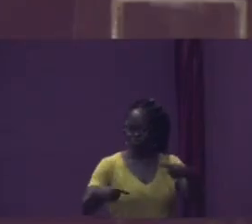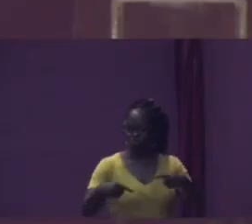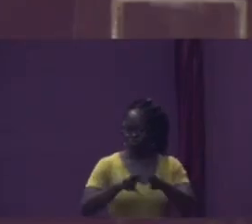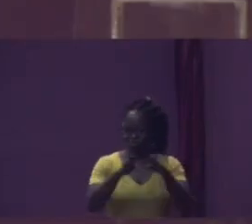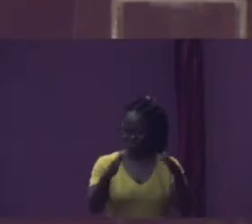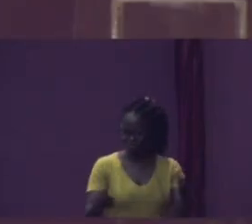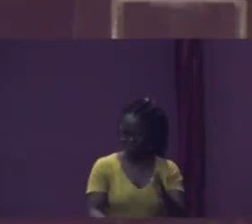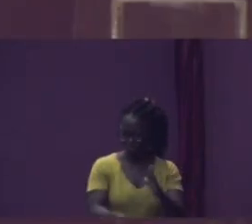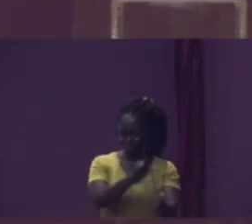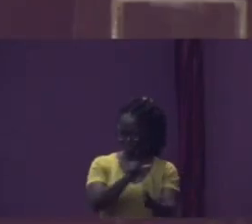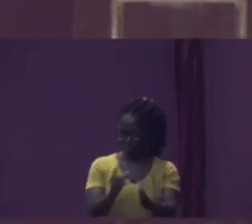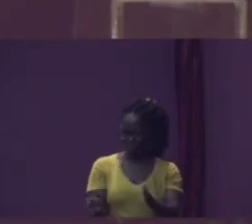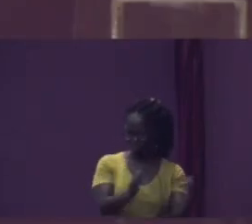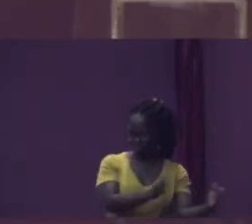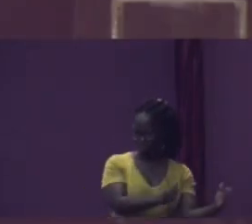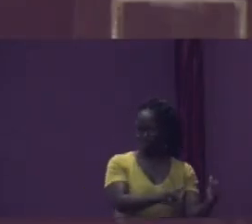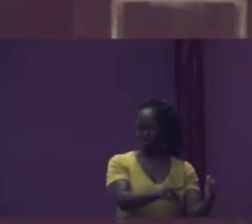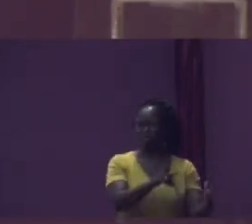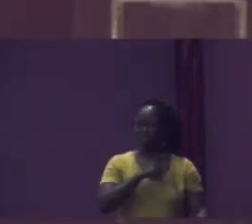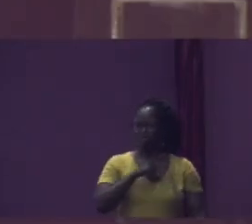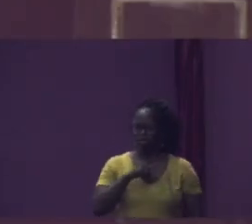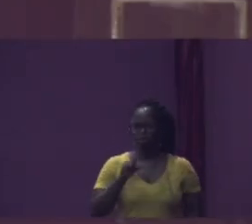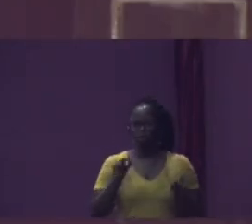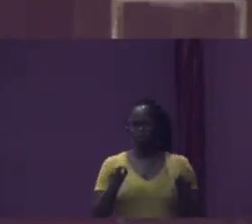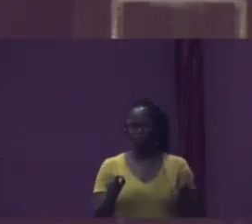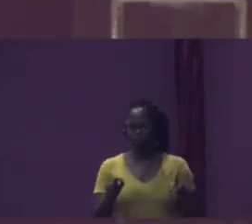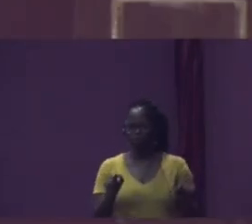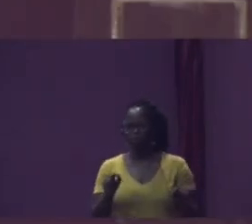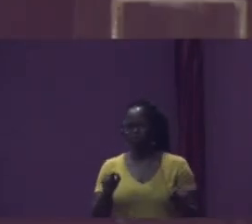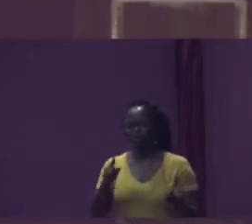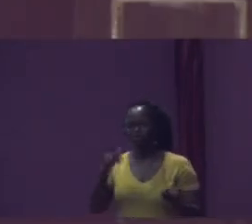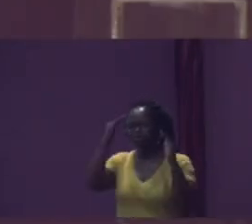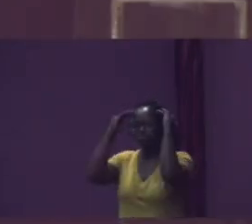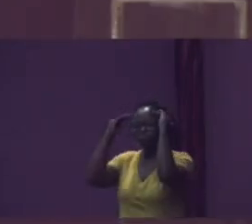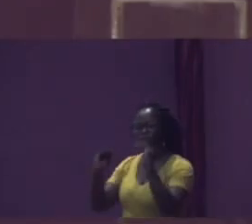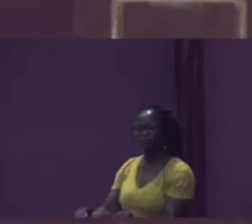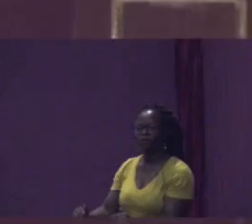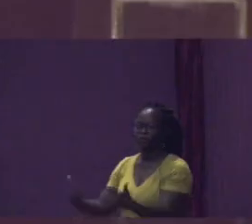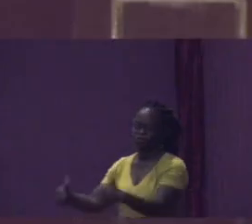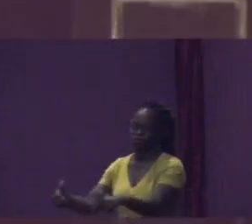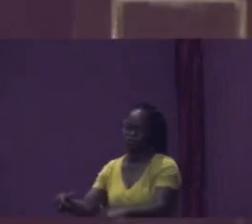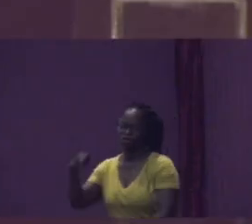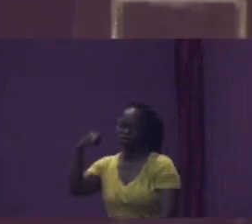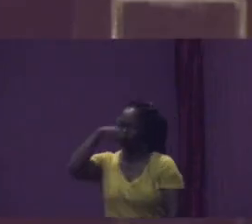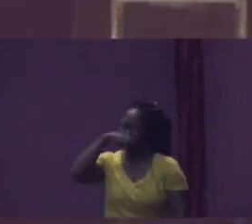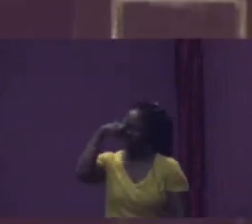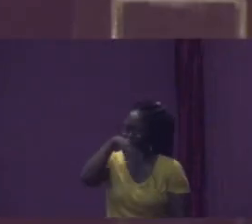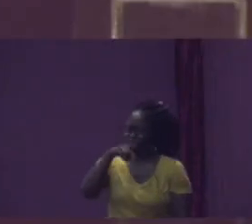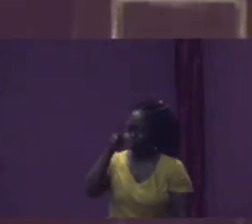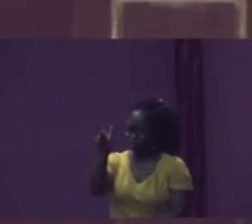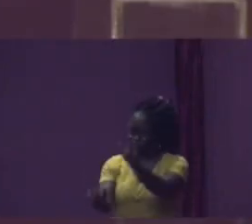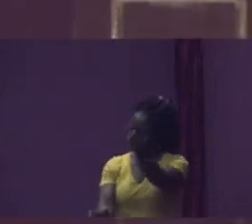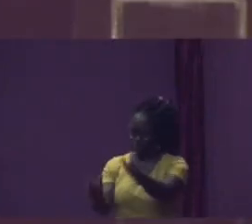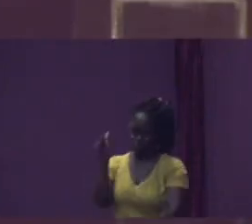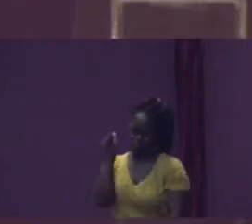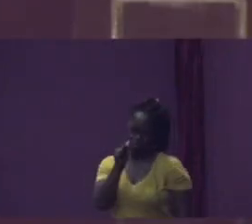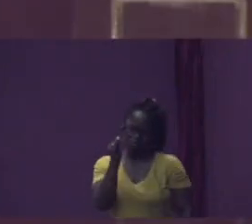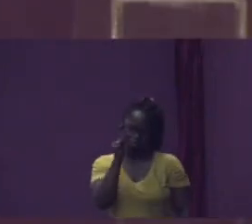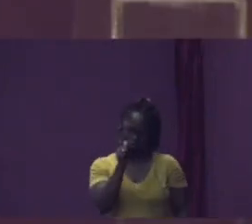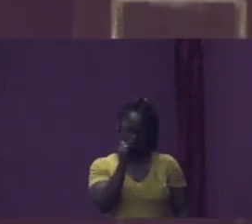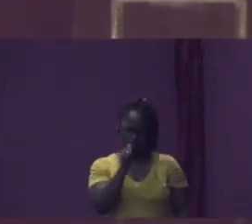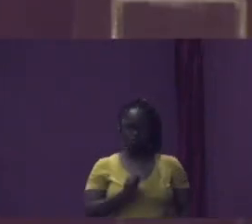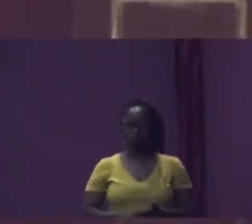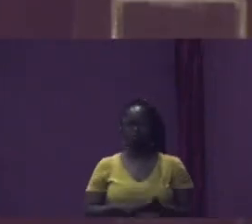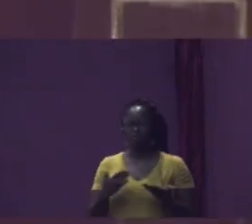concentrate the disrespect and abuse, things being done to laboring and delivering women. Historically associated with high-income